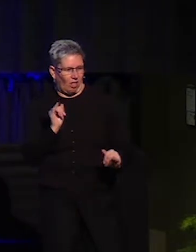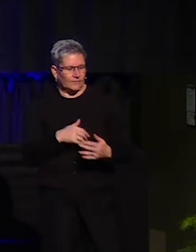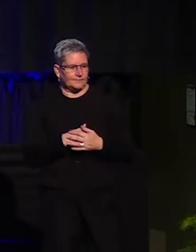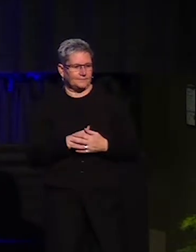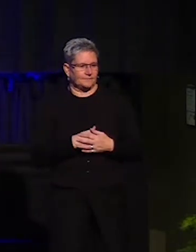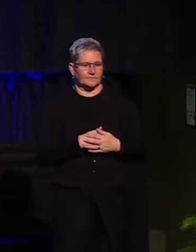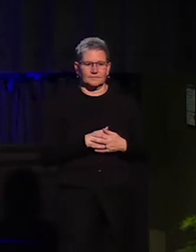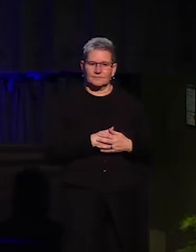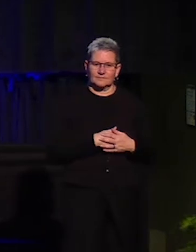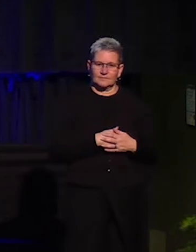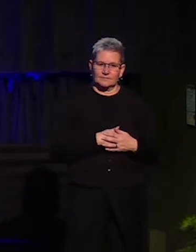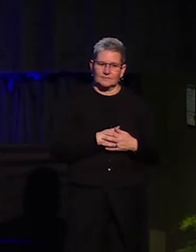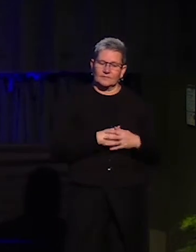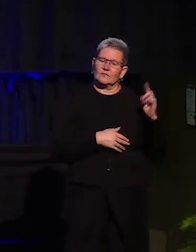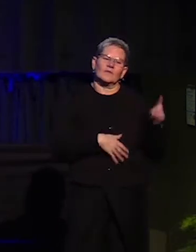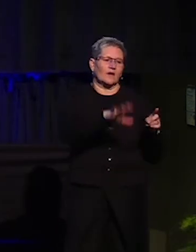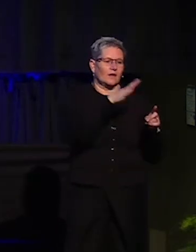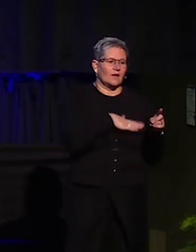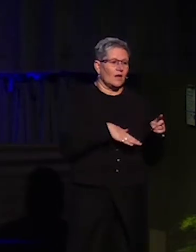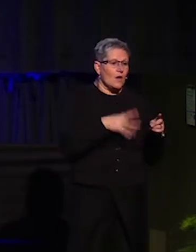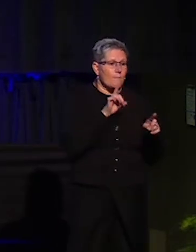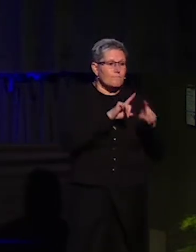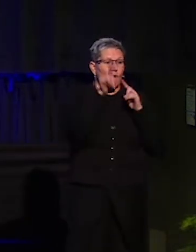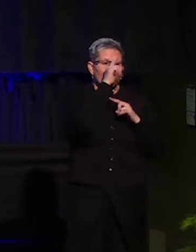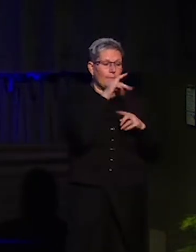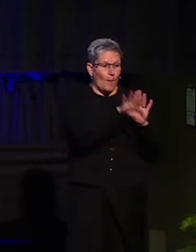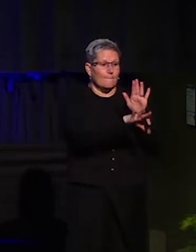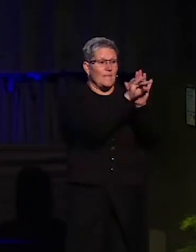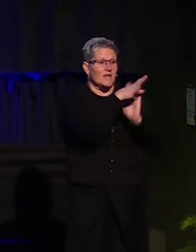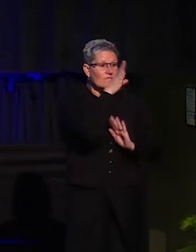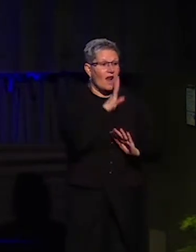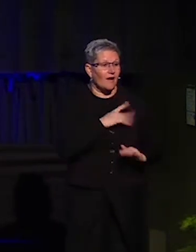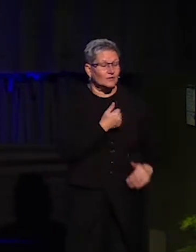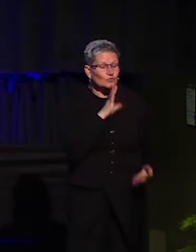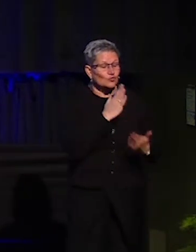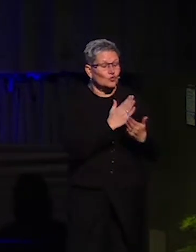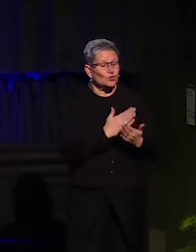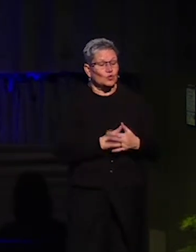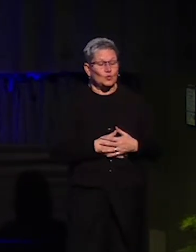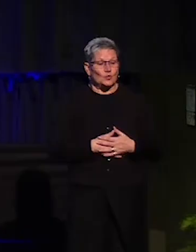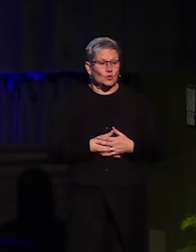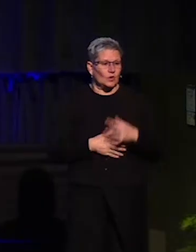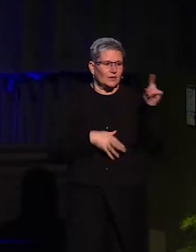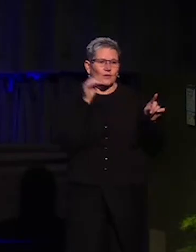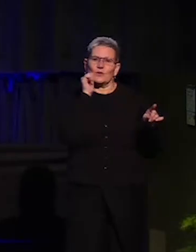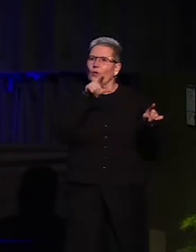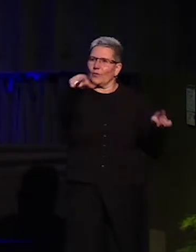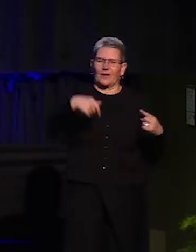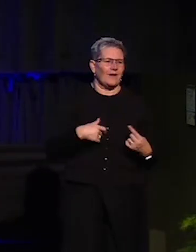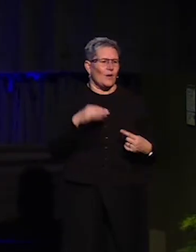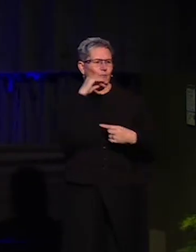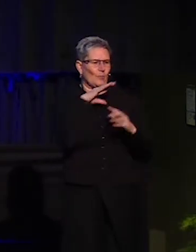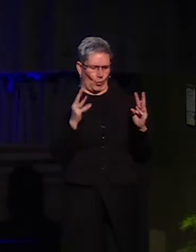Vanilla is also the flavour most people actually pick. Ironically, in the middle of a Melbourne winter, I'm here talking about ice